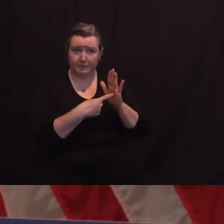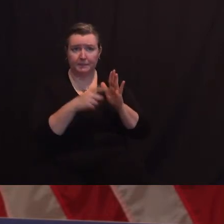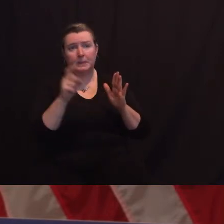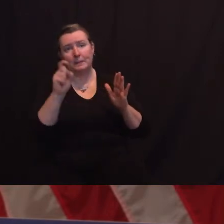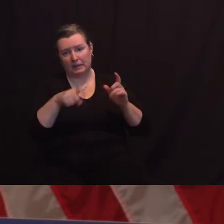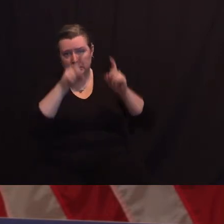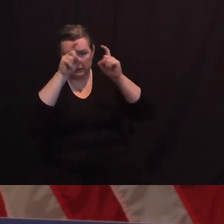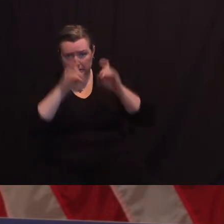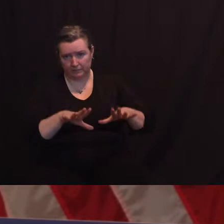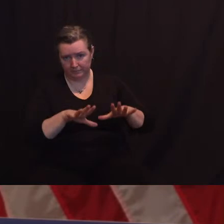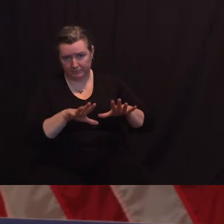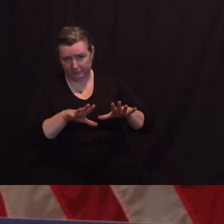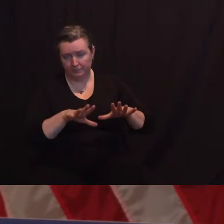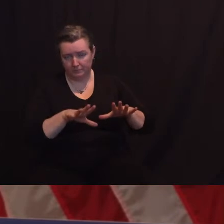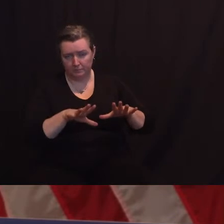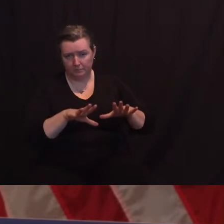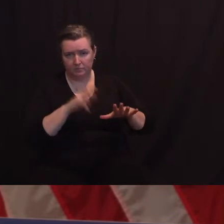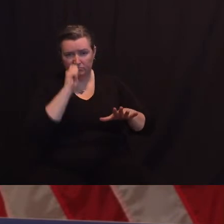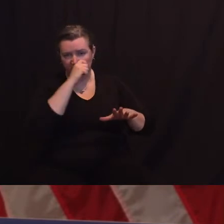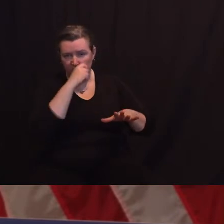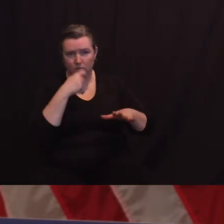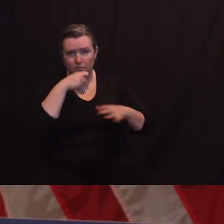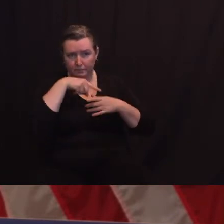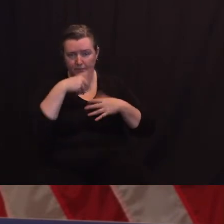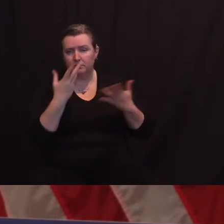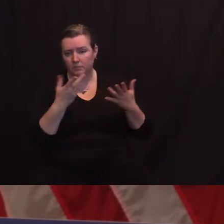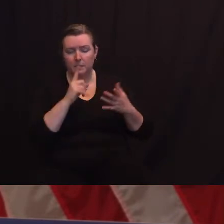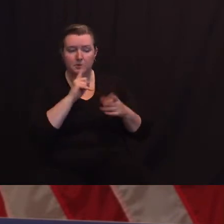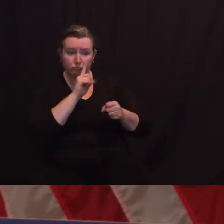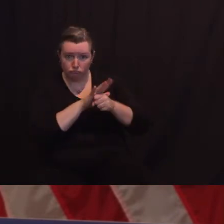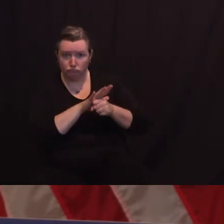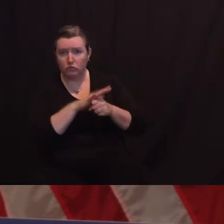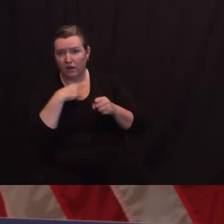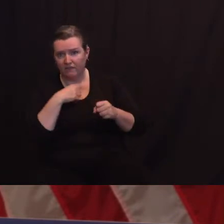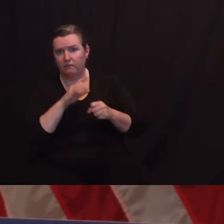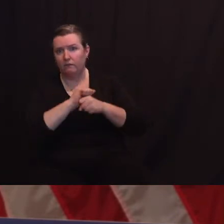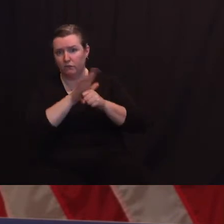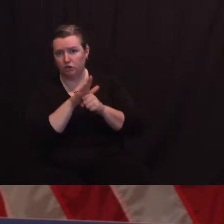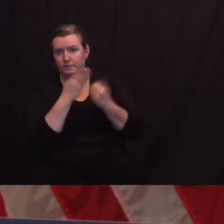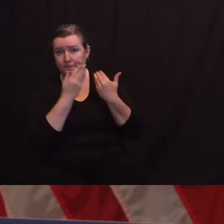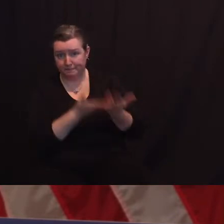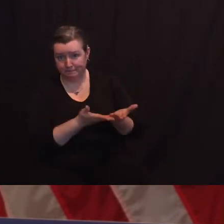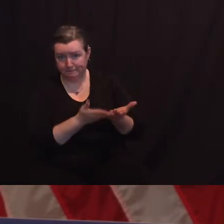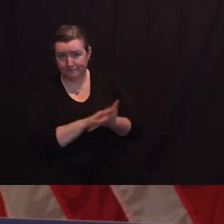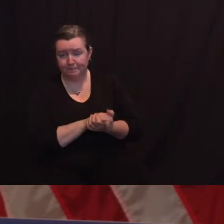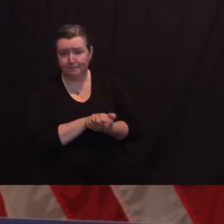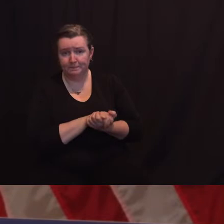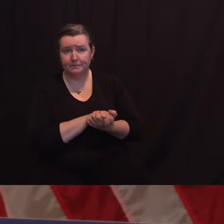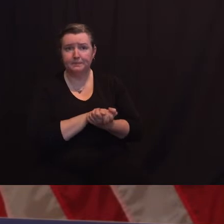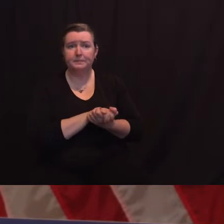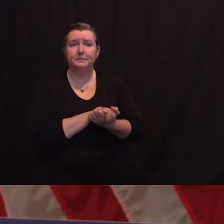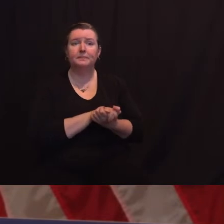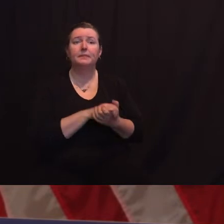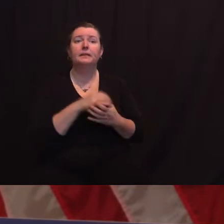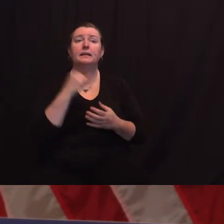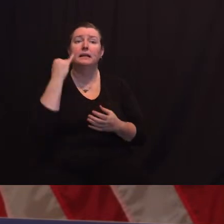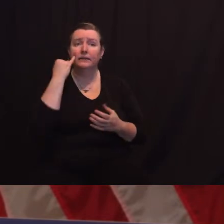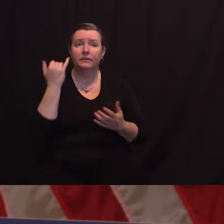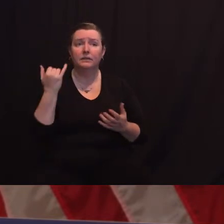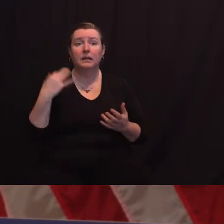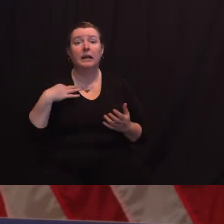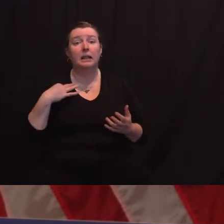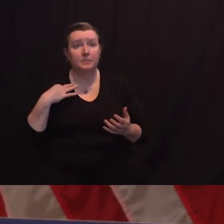that that they basically have confirmation of diagnosis. If they fall into the eligibility category, then they need to